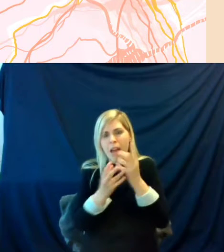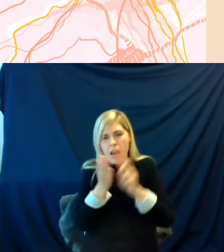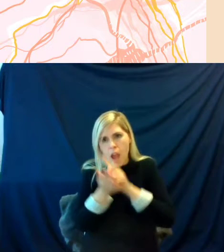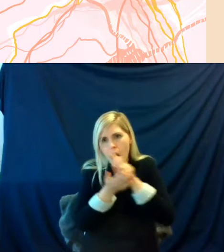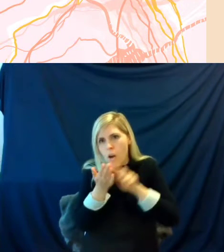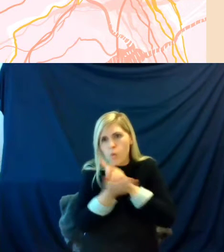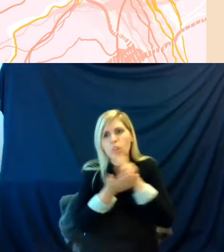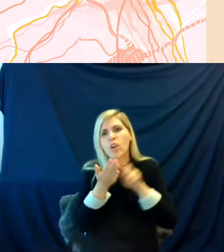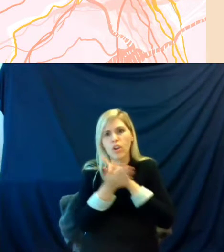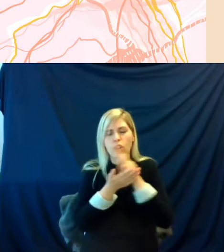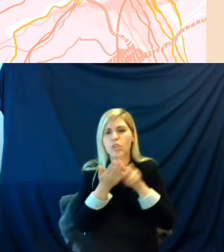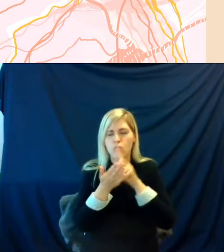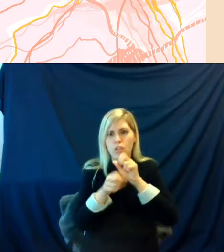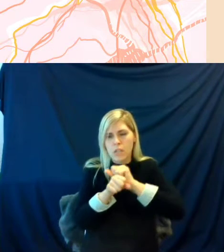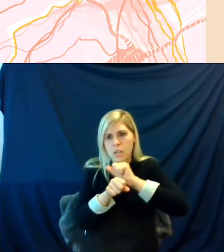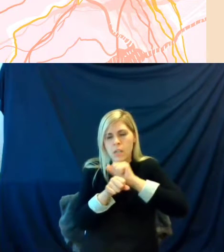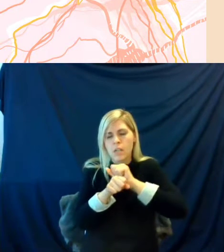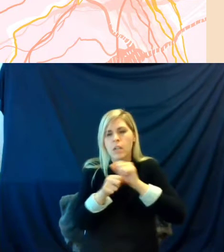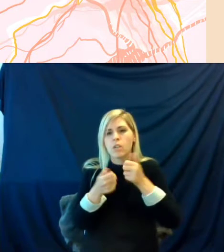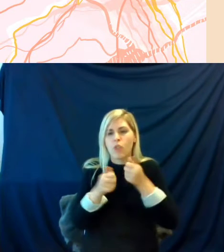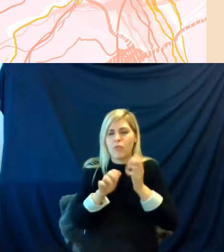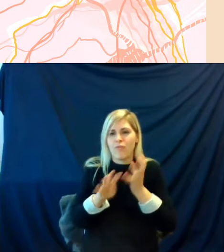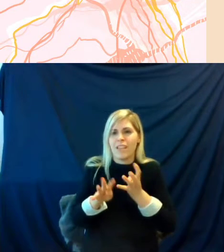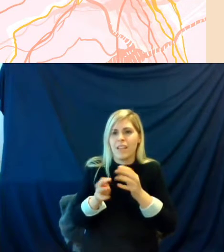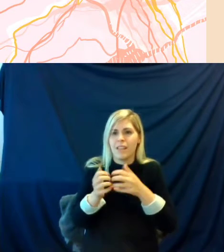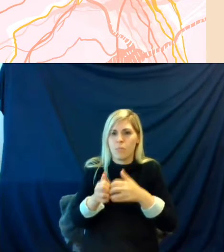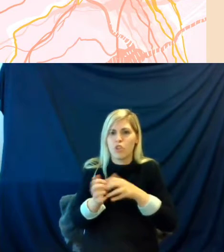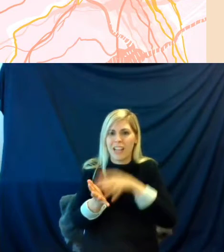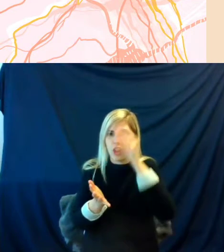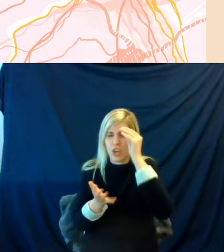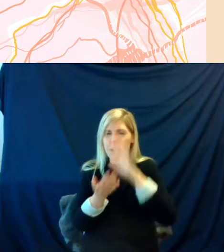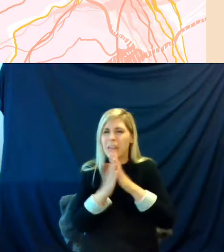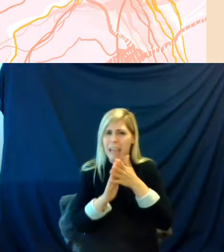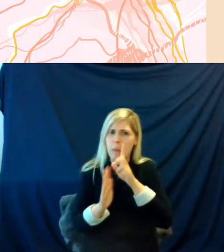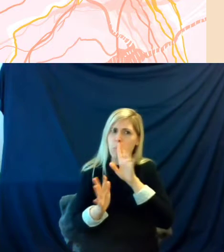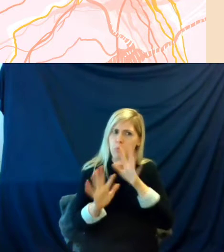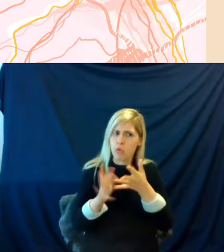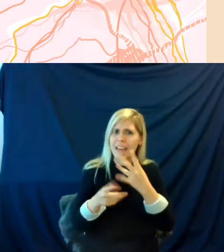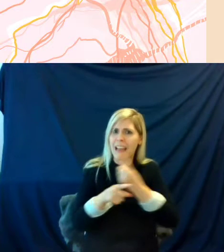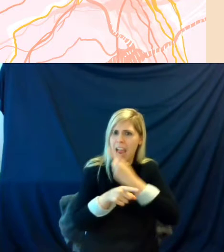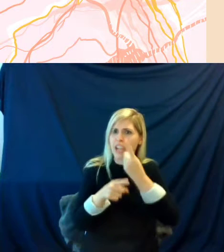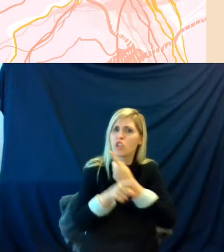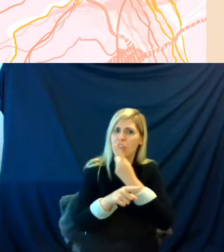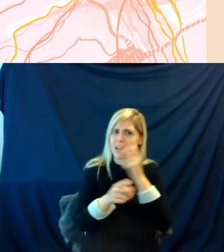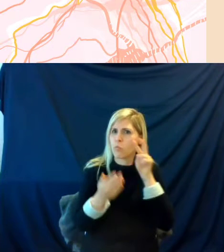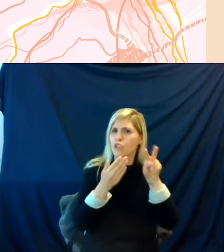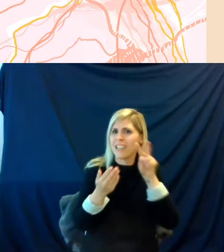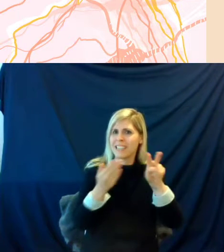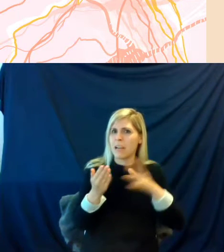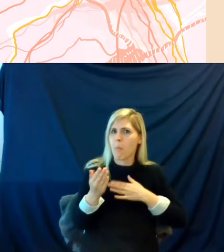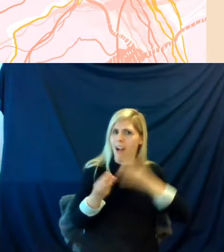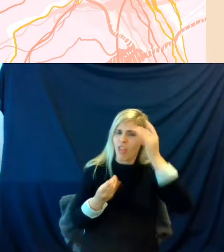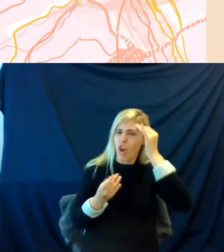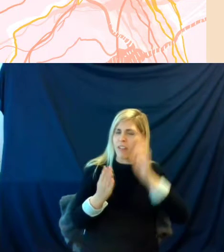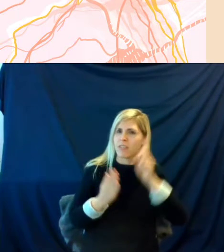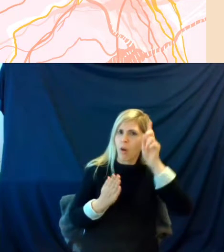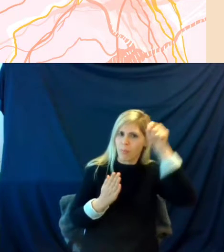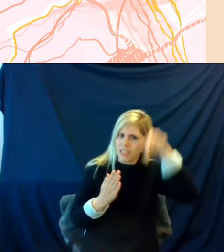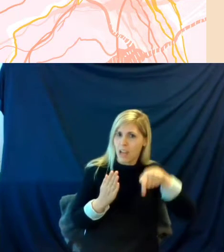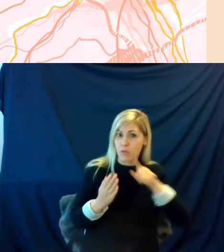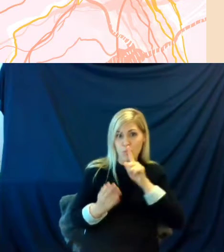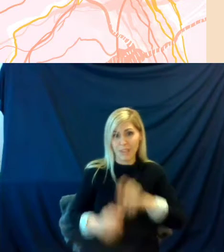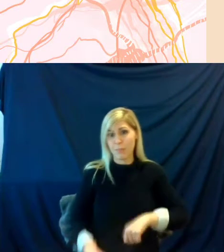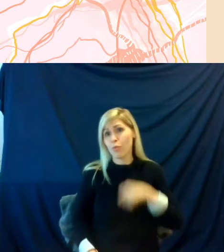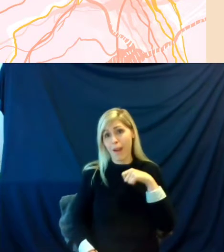hours doing that, you could see that it was pretty accurate in detecting whether I was thinking up or down. And so we're